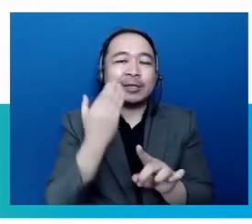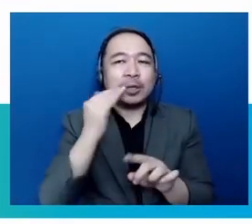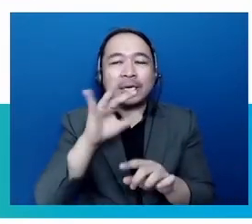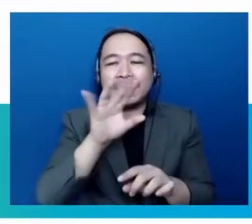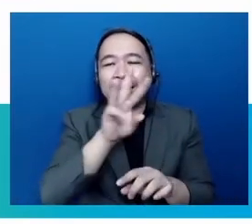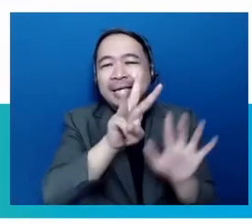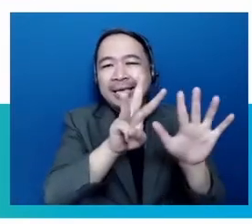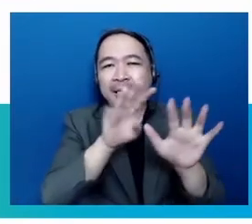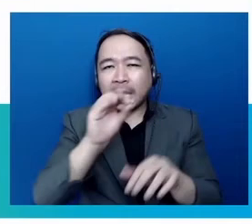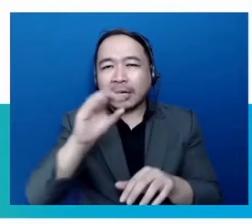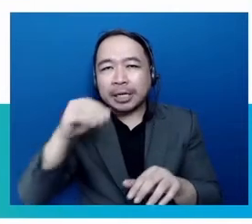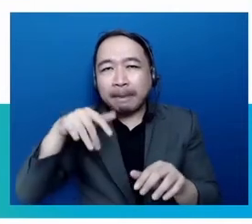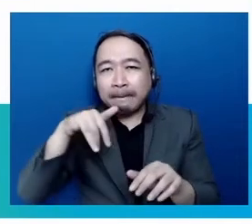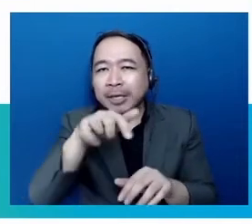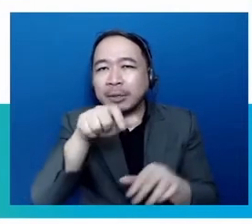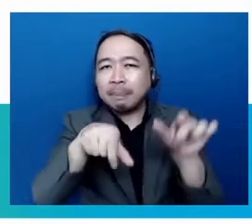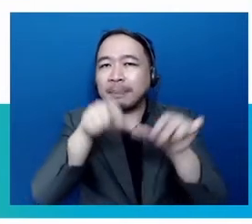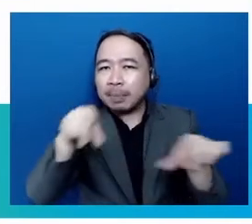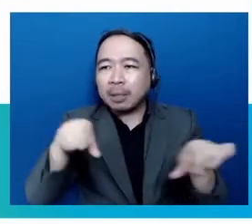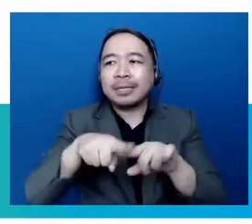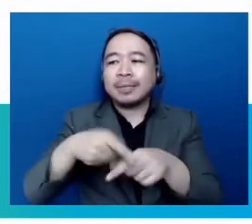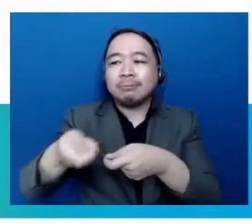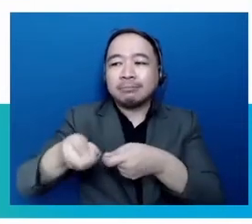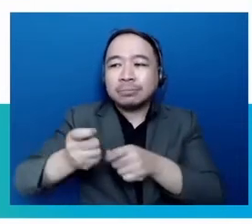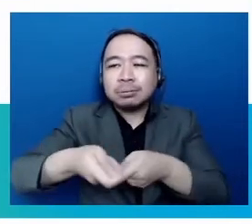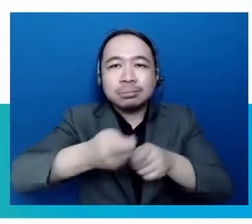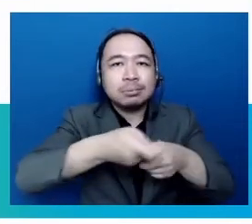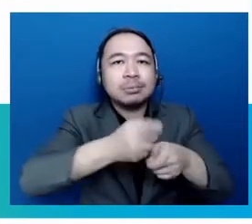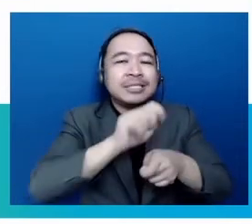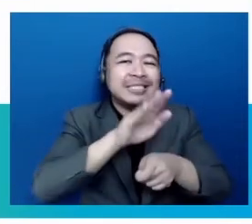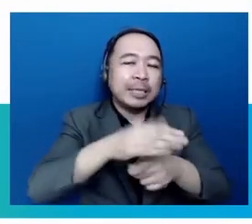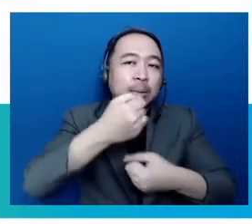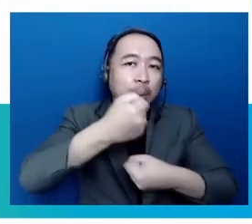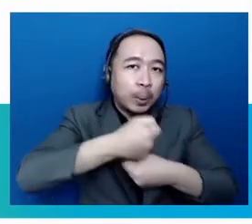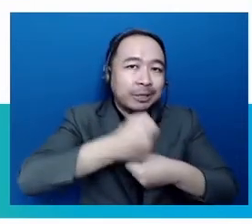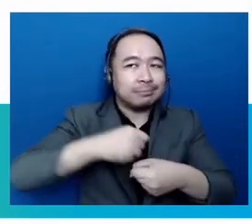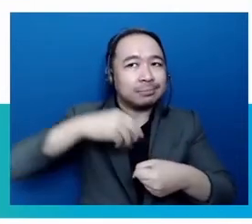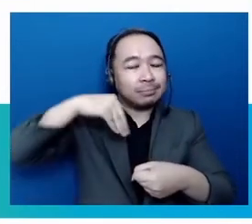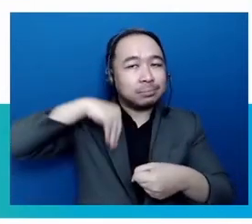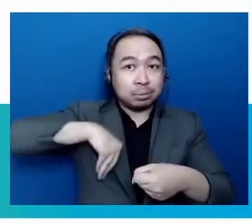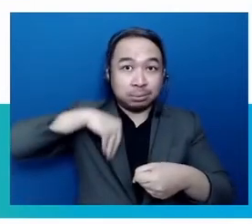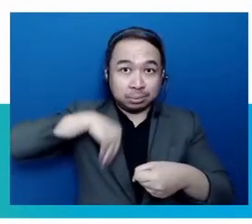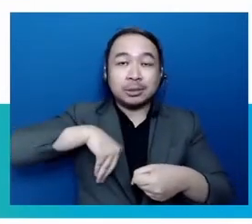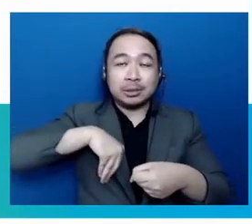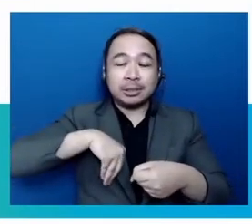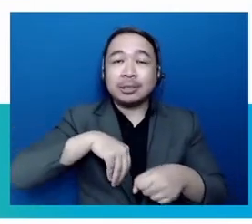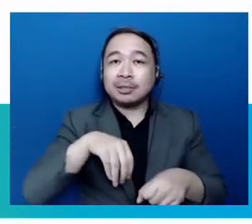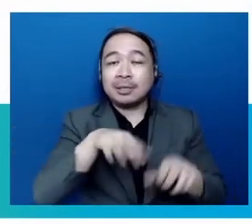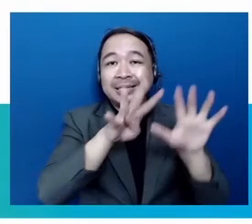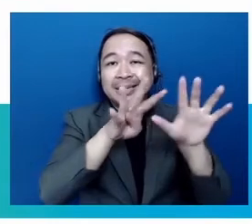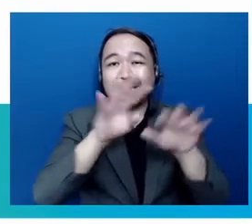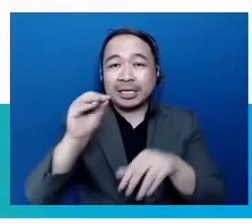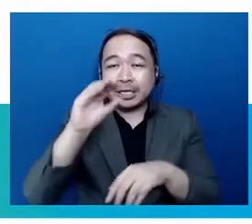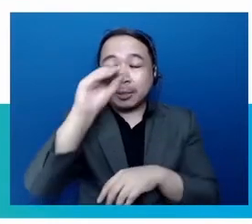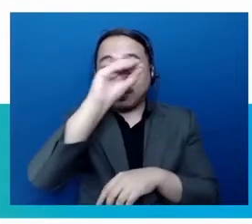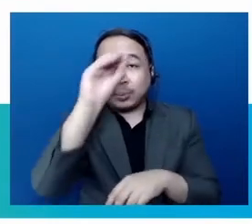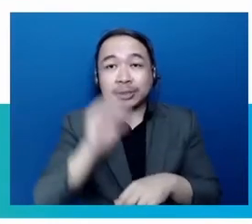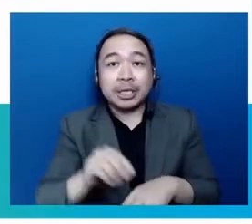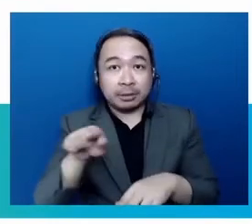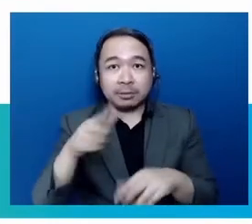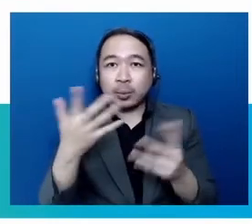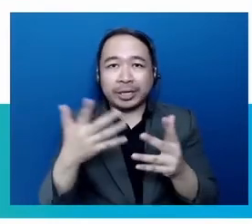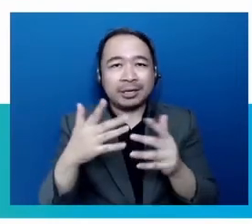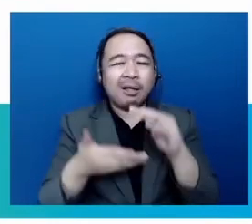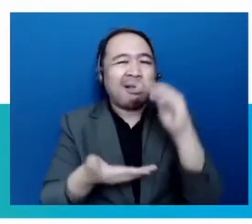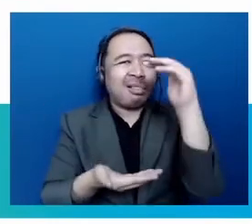and aquaculture for their livelihoods. And 90% of these come from low and middle-income countries and small